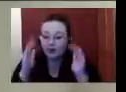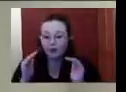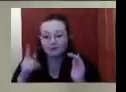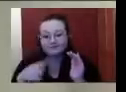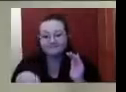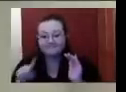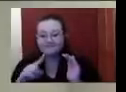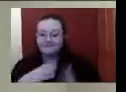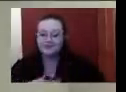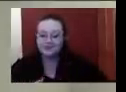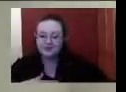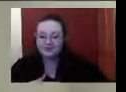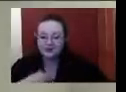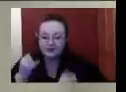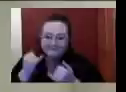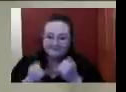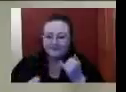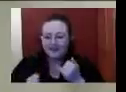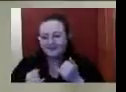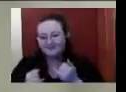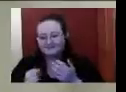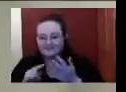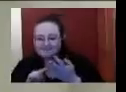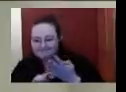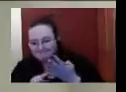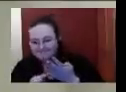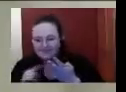great final couple of weeks in the summer, and we